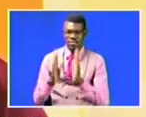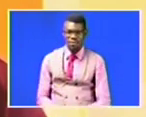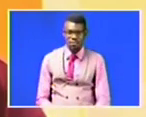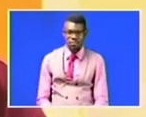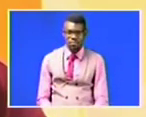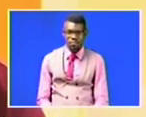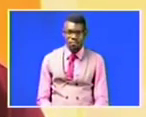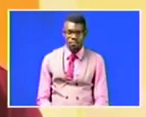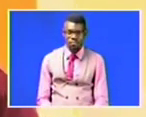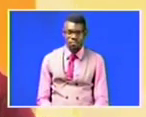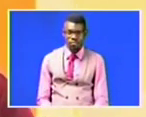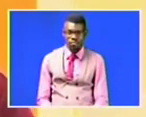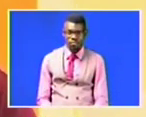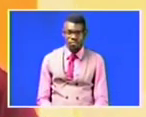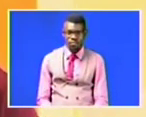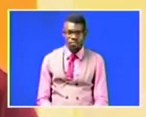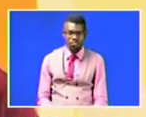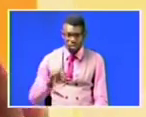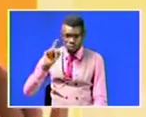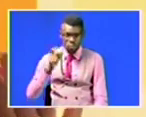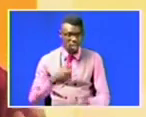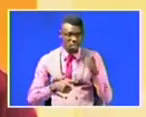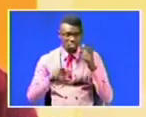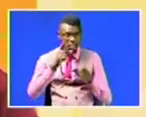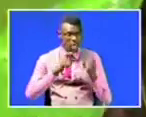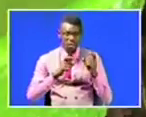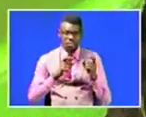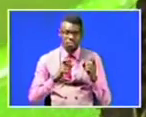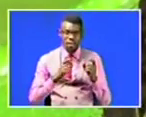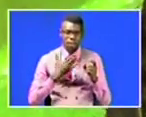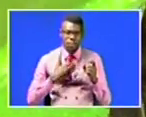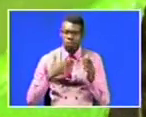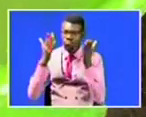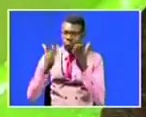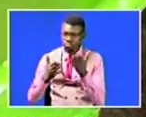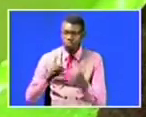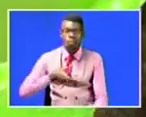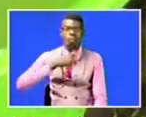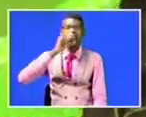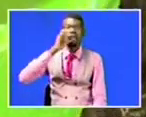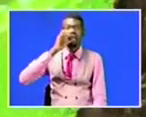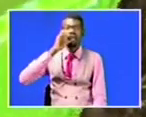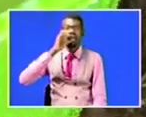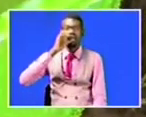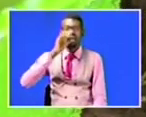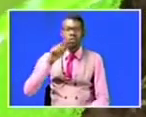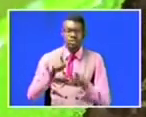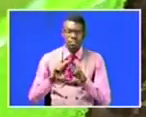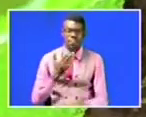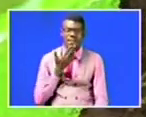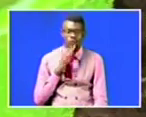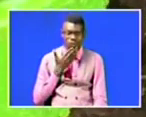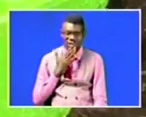it is not the question about the milk that people in Rift Valley are taking and us lawyers are